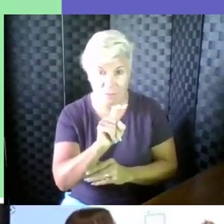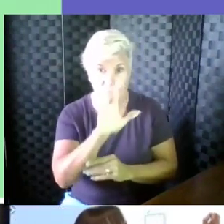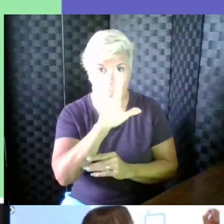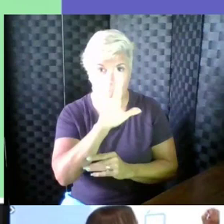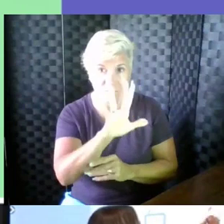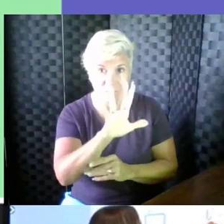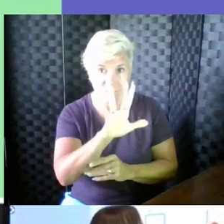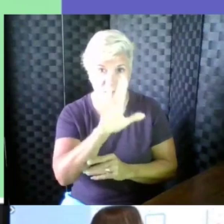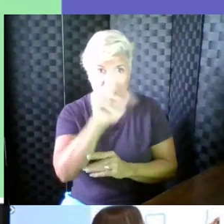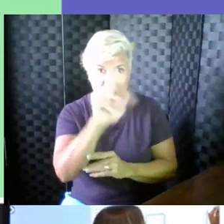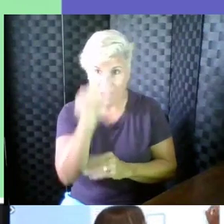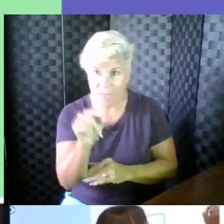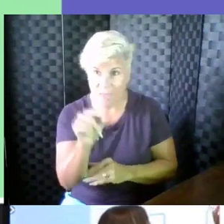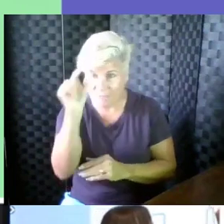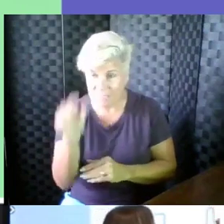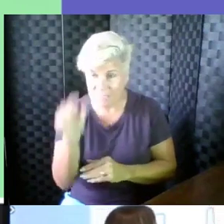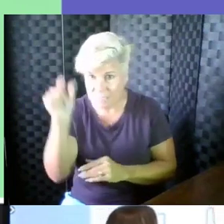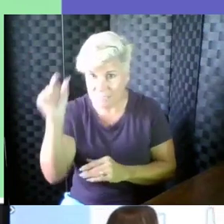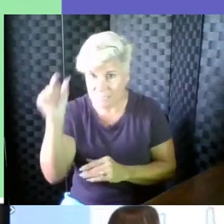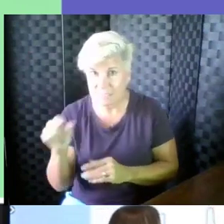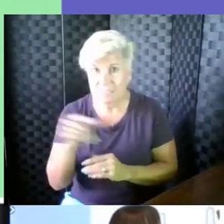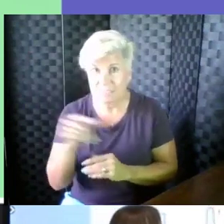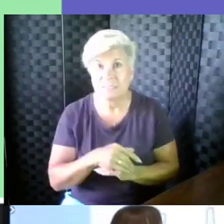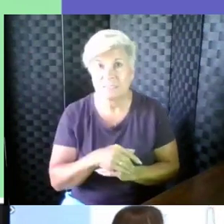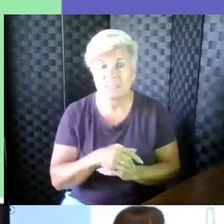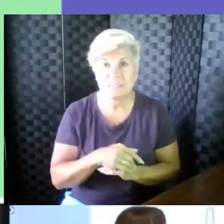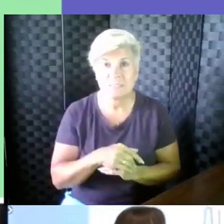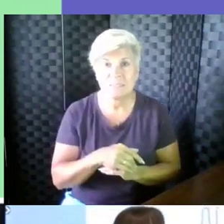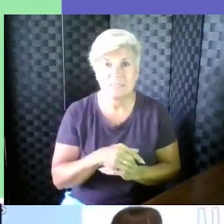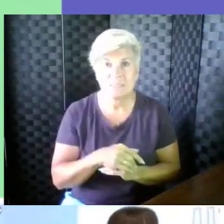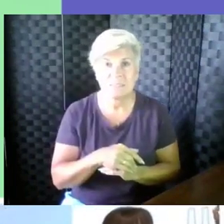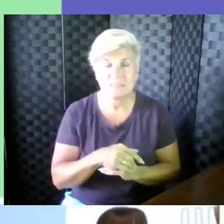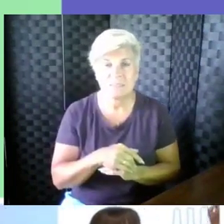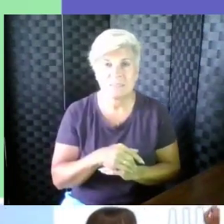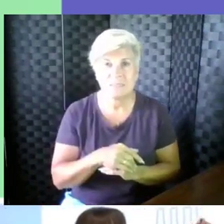Did you draw 5 longs?